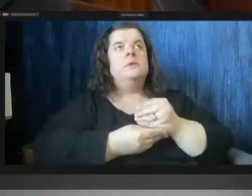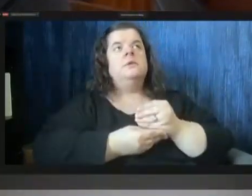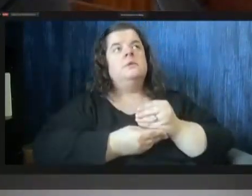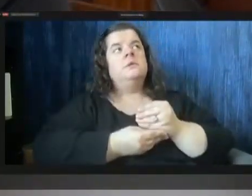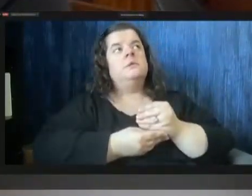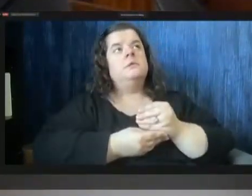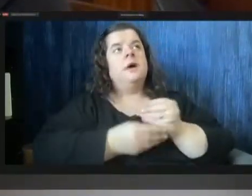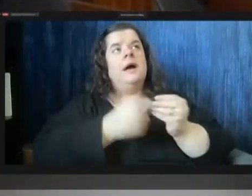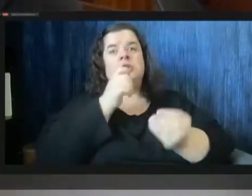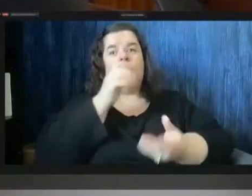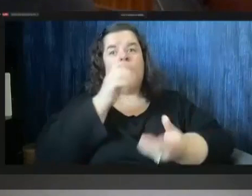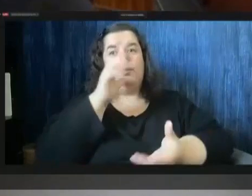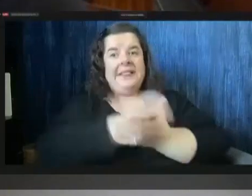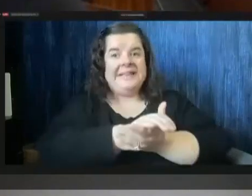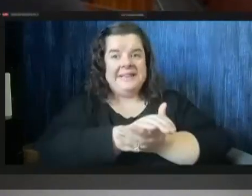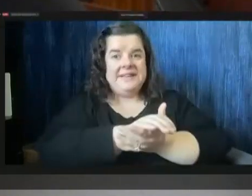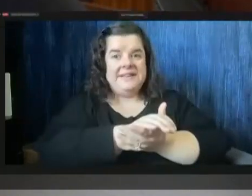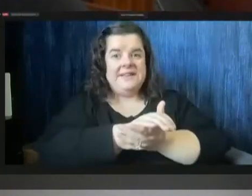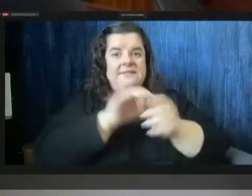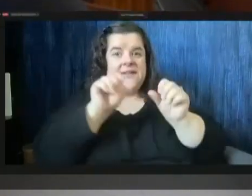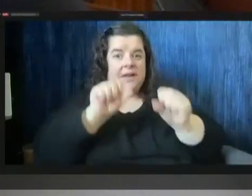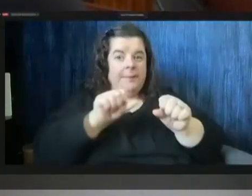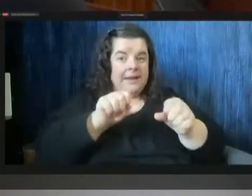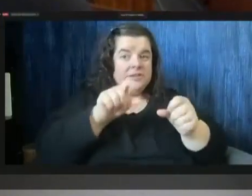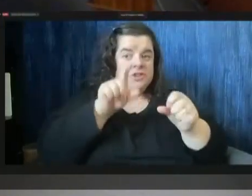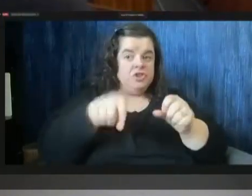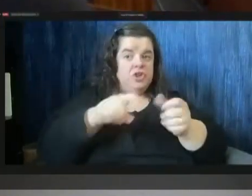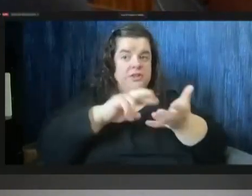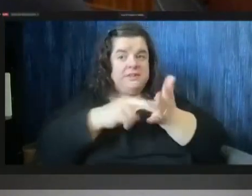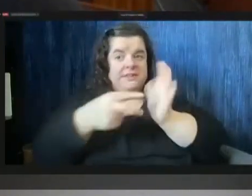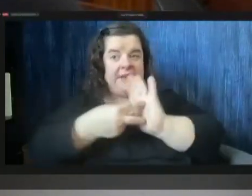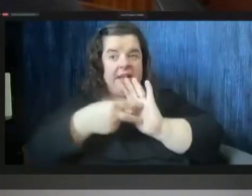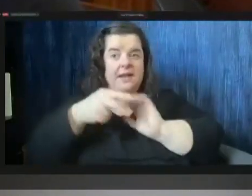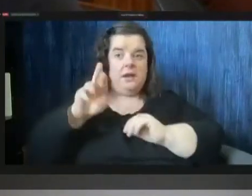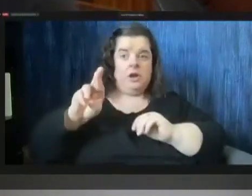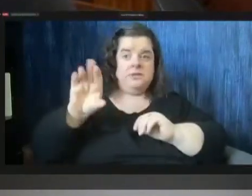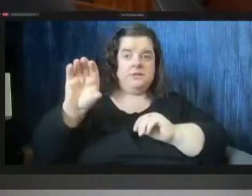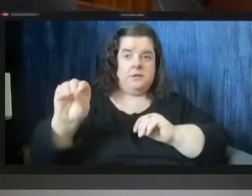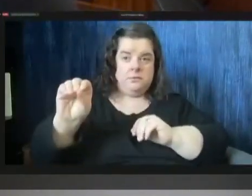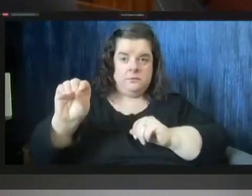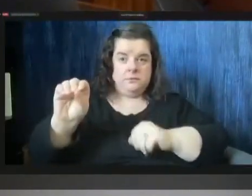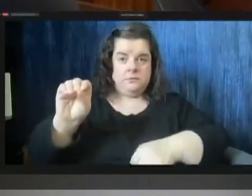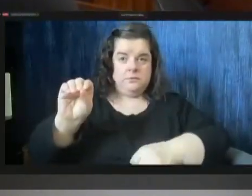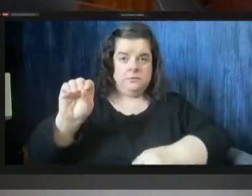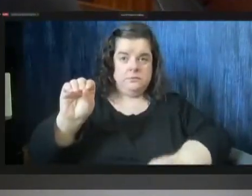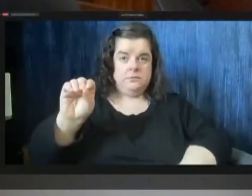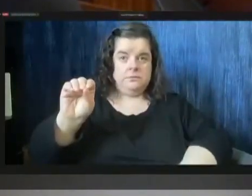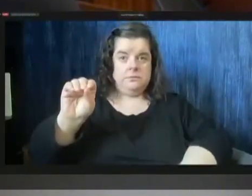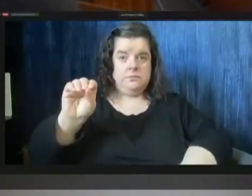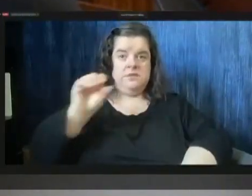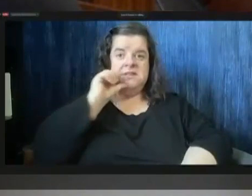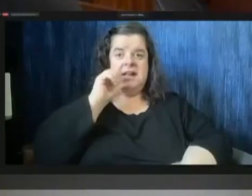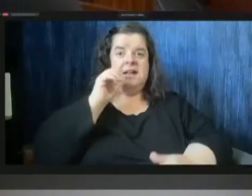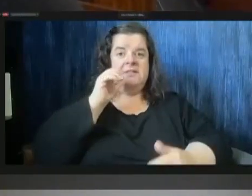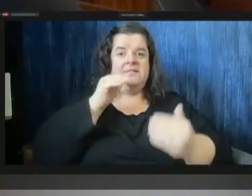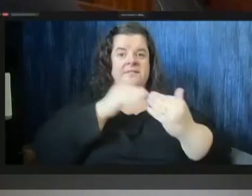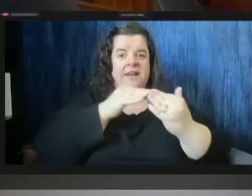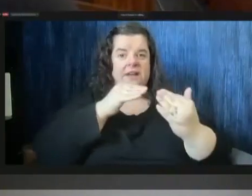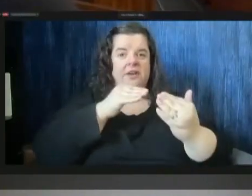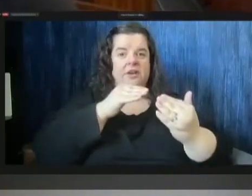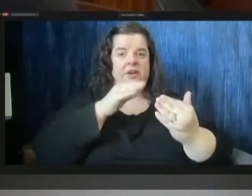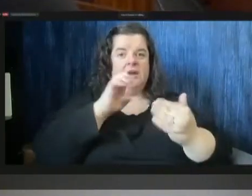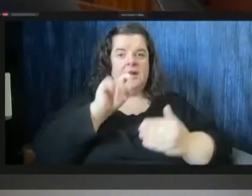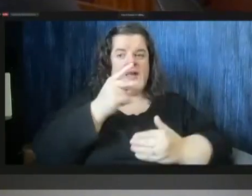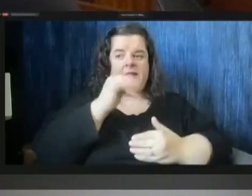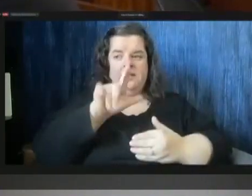believe that capacity should define if you are an RCO. That's an unjust and unequitable way to look at the